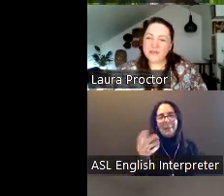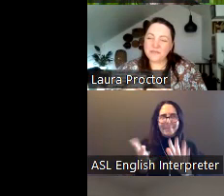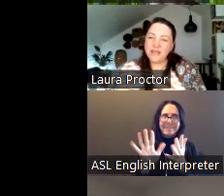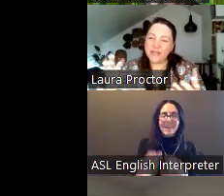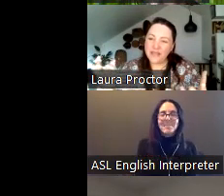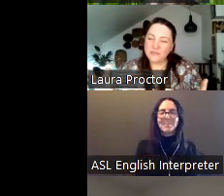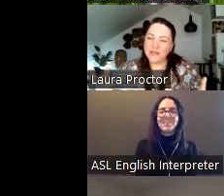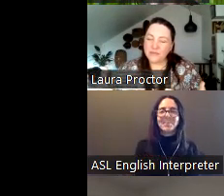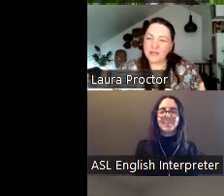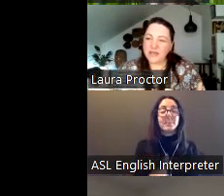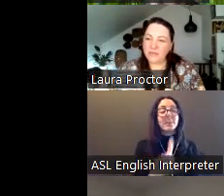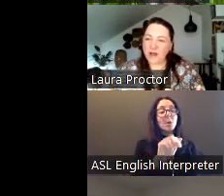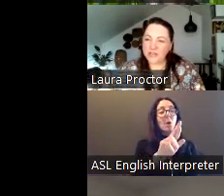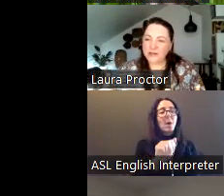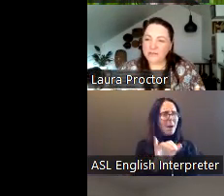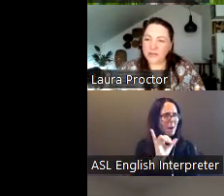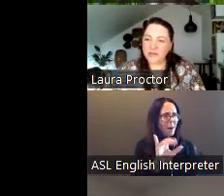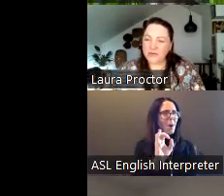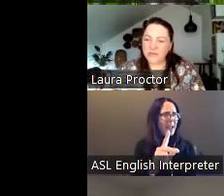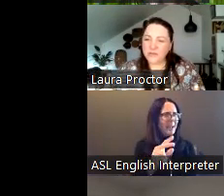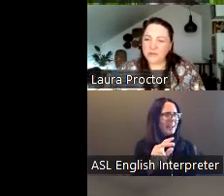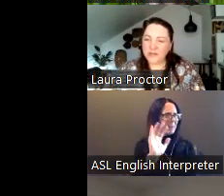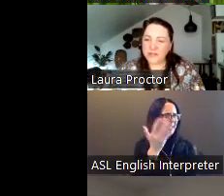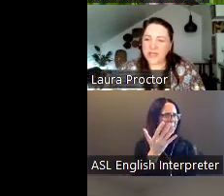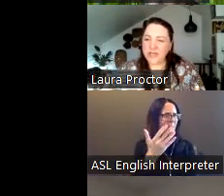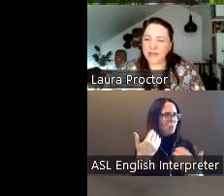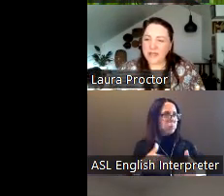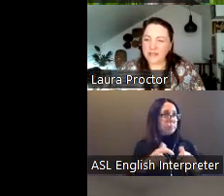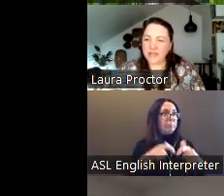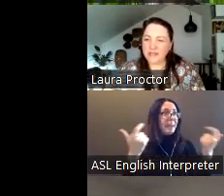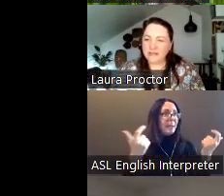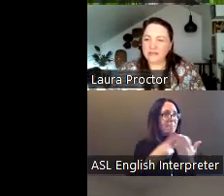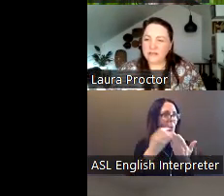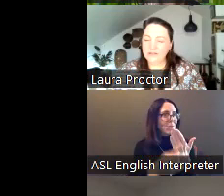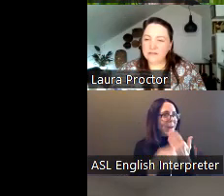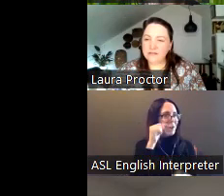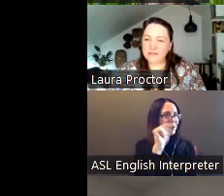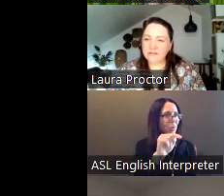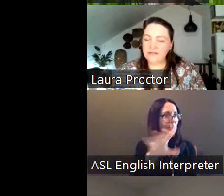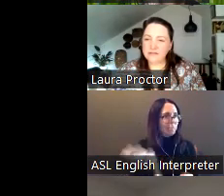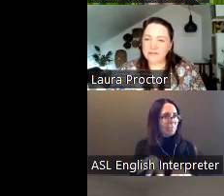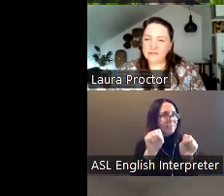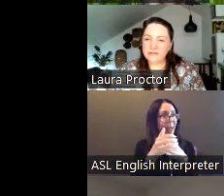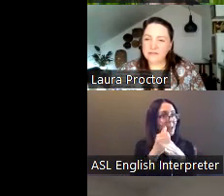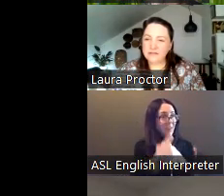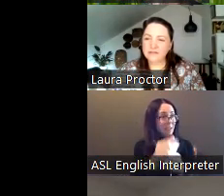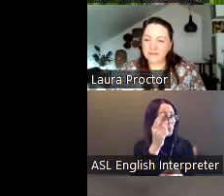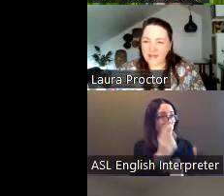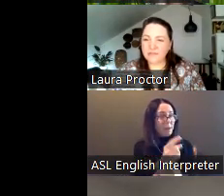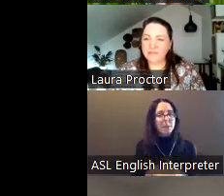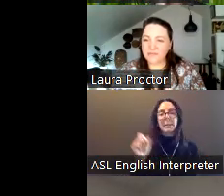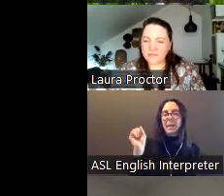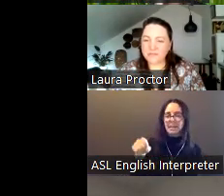So it sounds to me like it's been a really big project for you to undertake and lead. It has